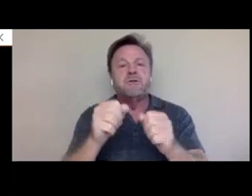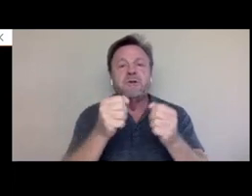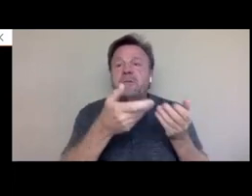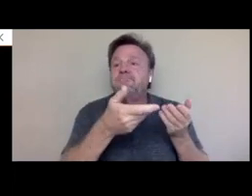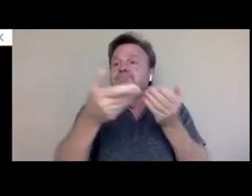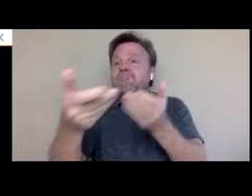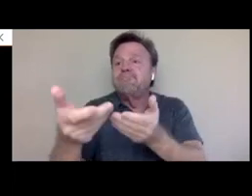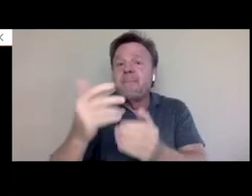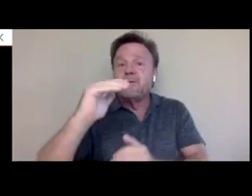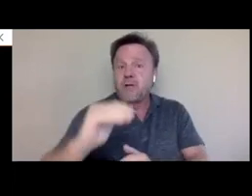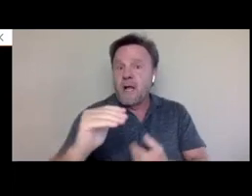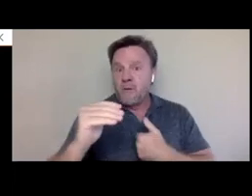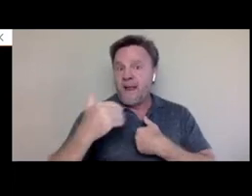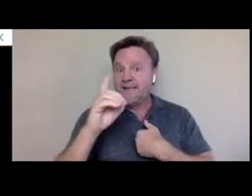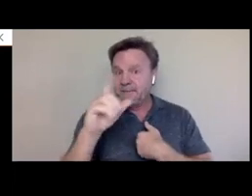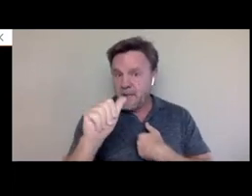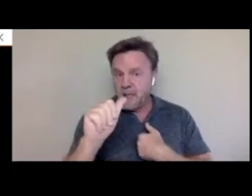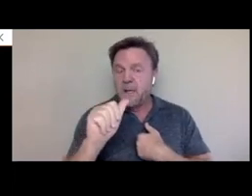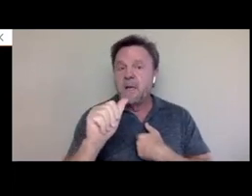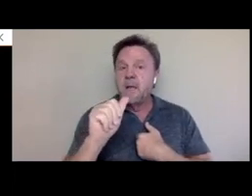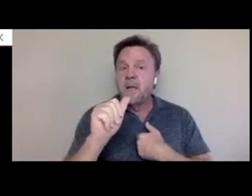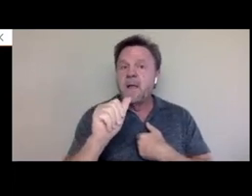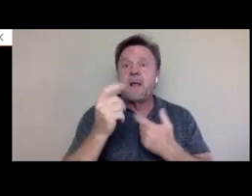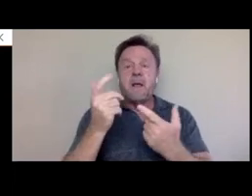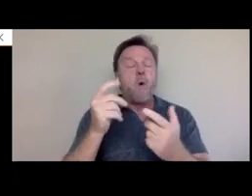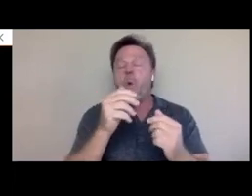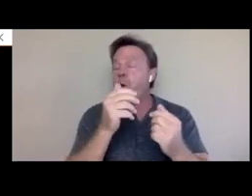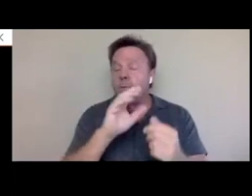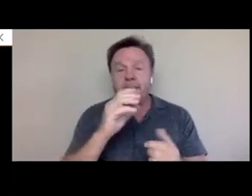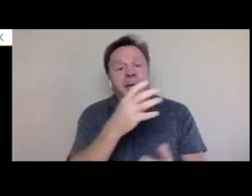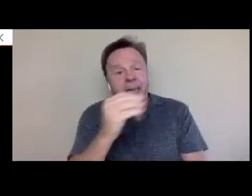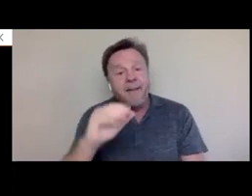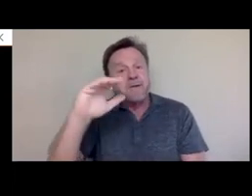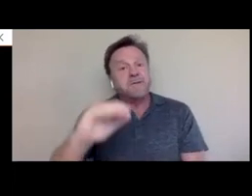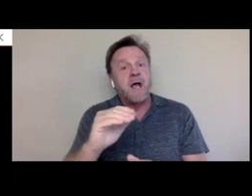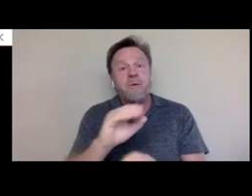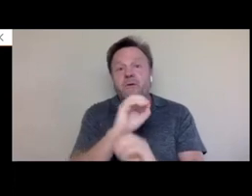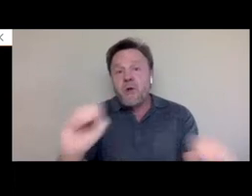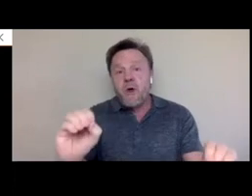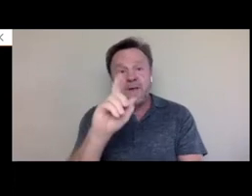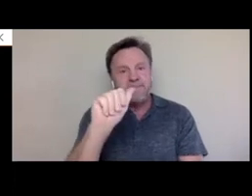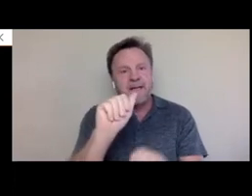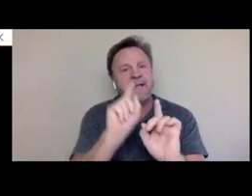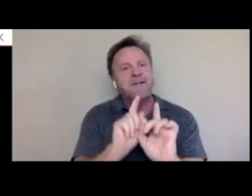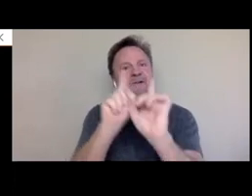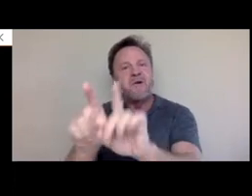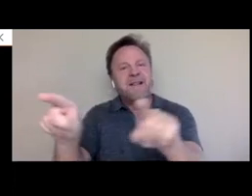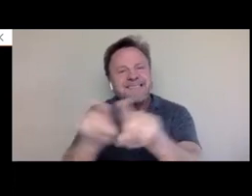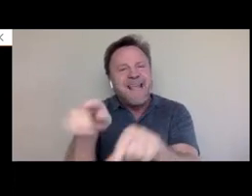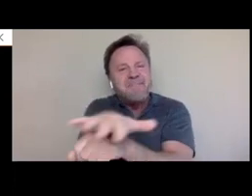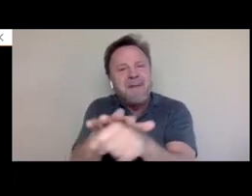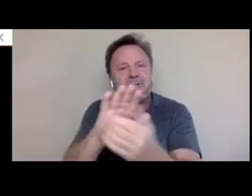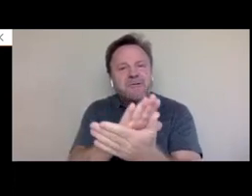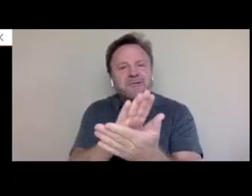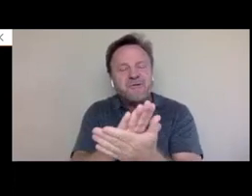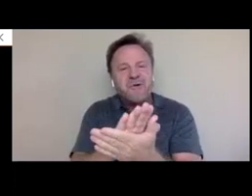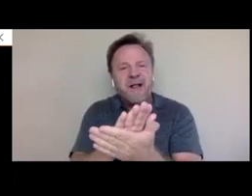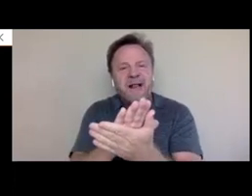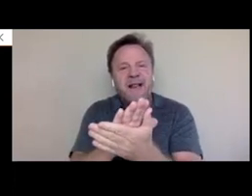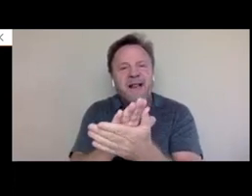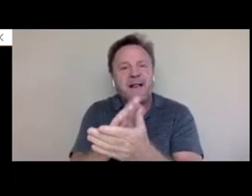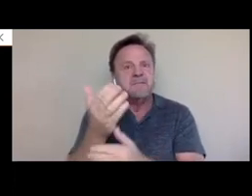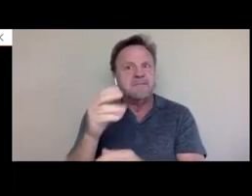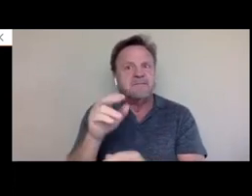with a disability, with their child without a disability, and they could go to their same neighborhood school. If you go back 40